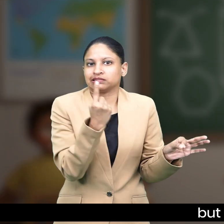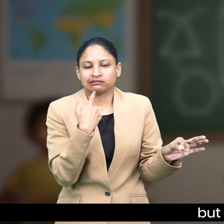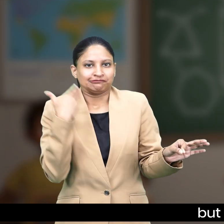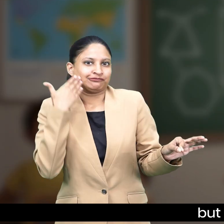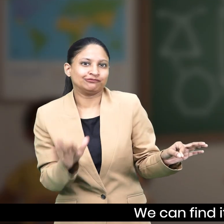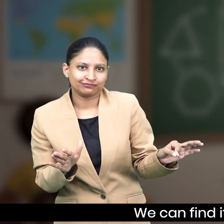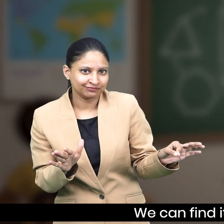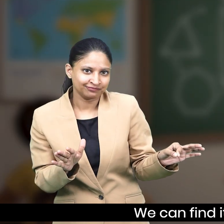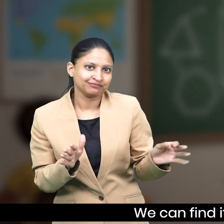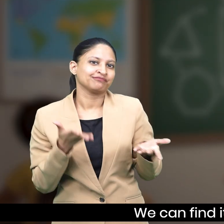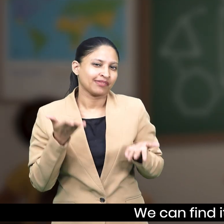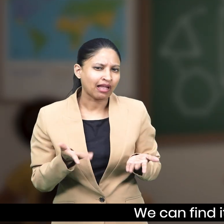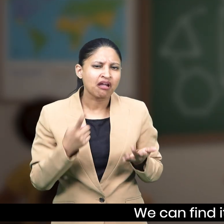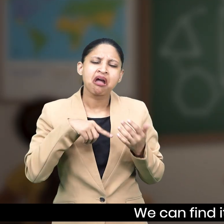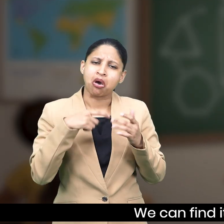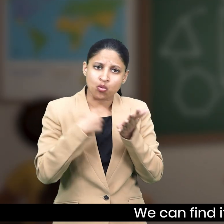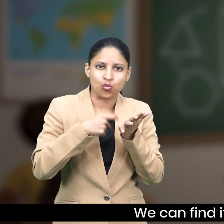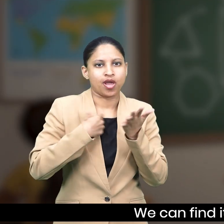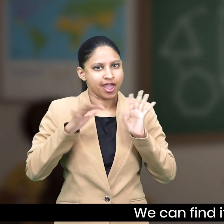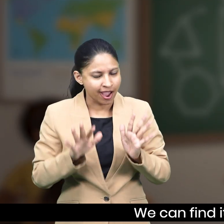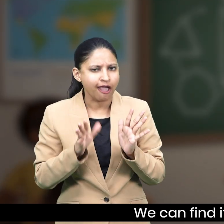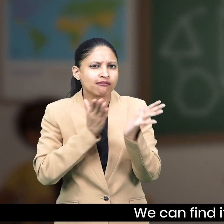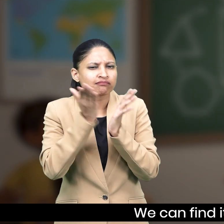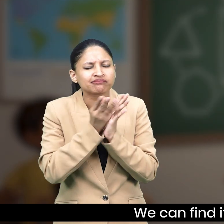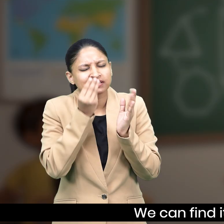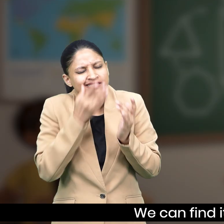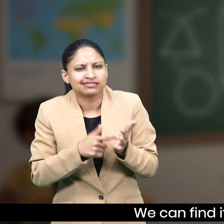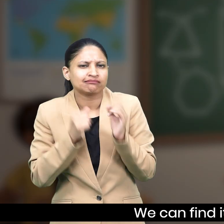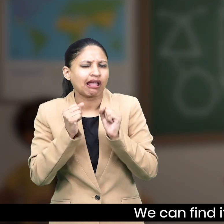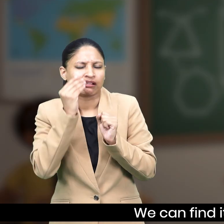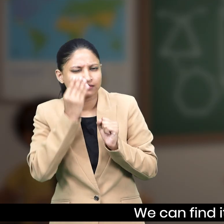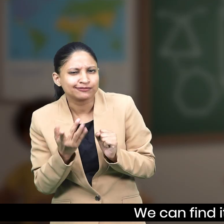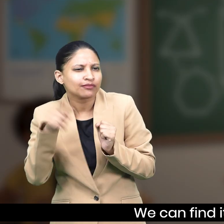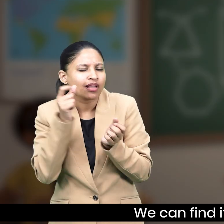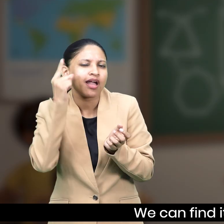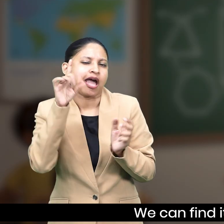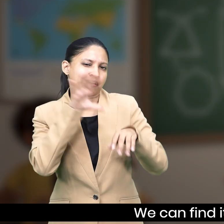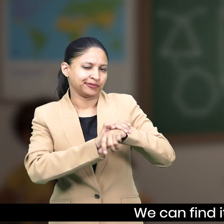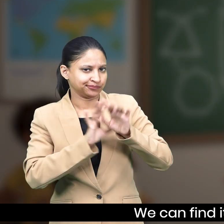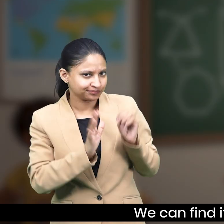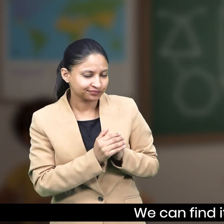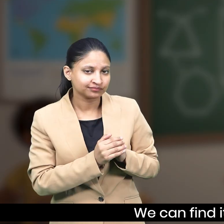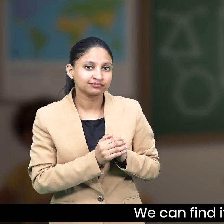missing. We can find it easily by using this formula.